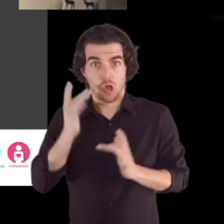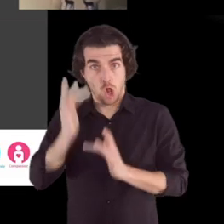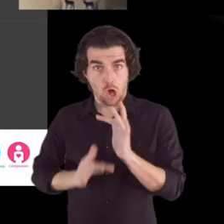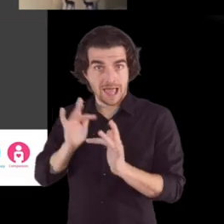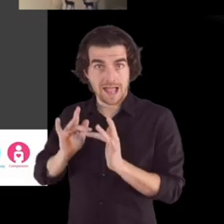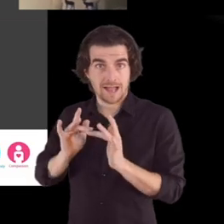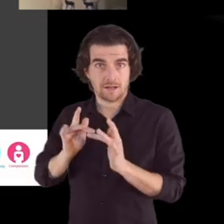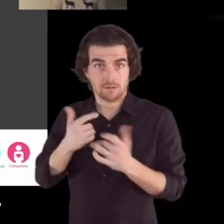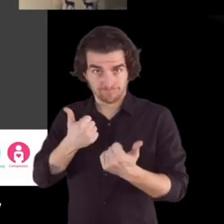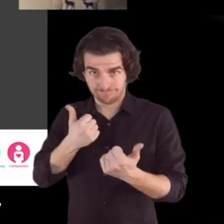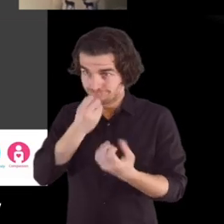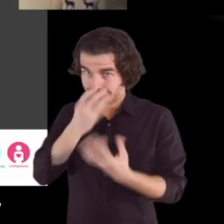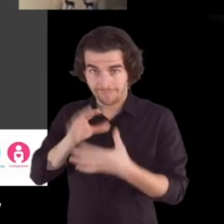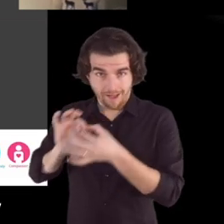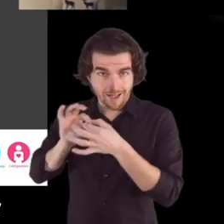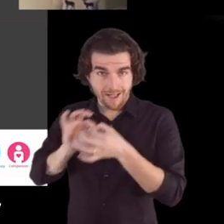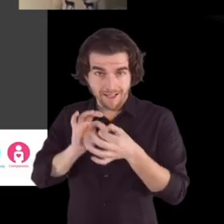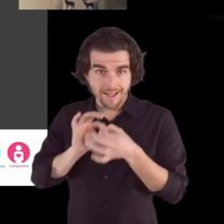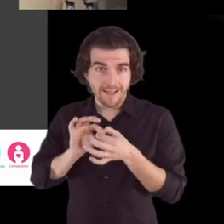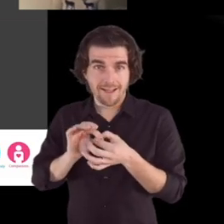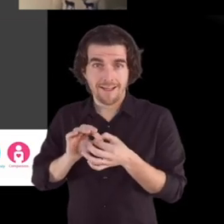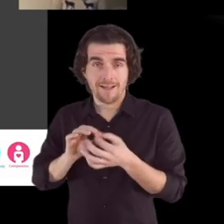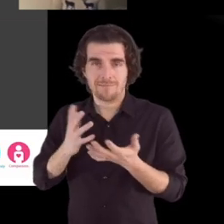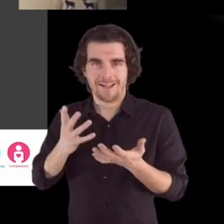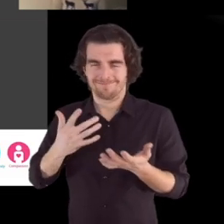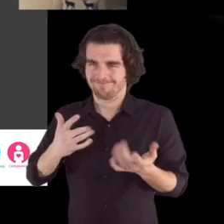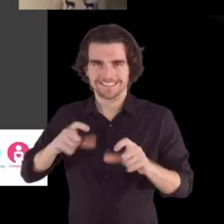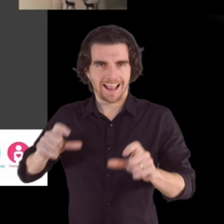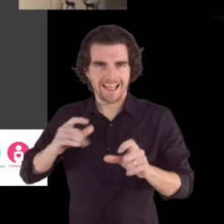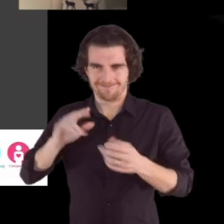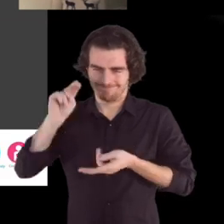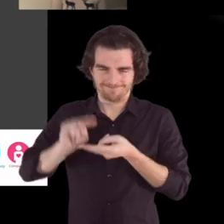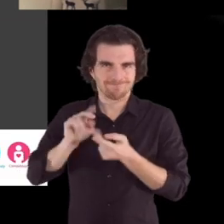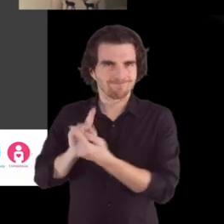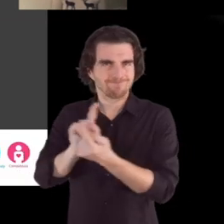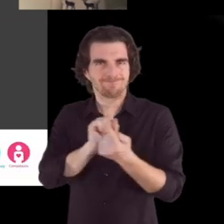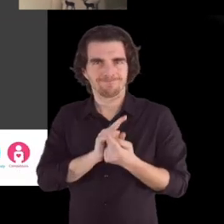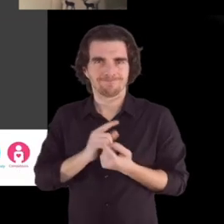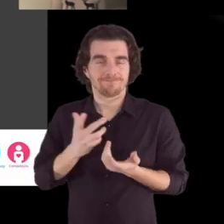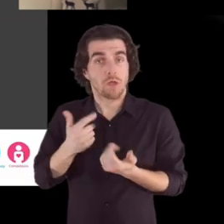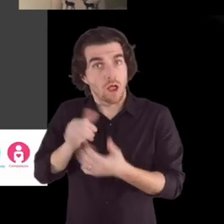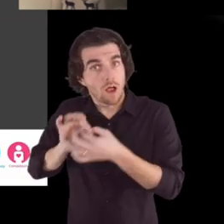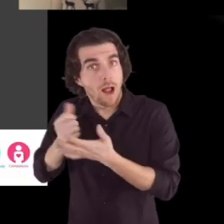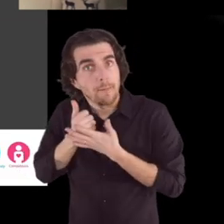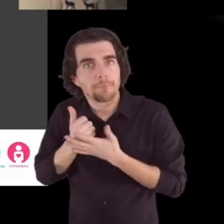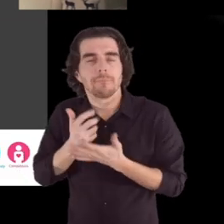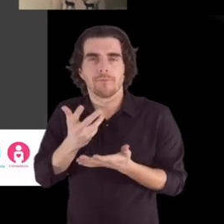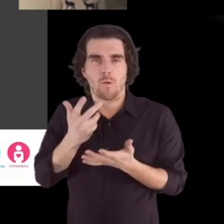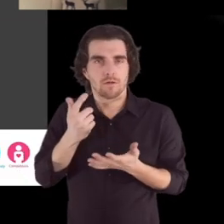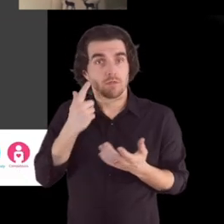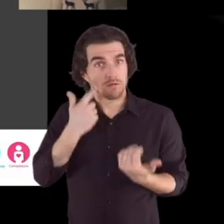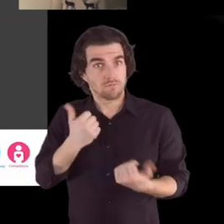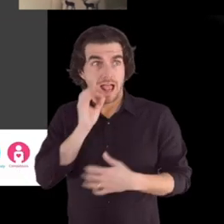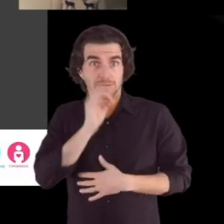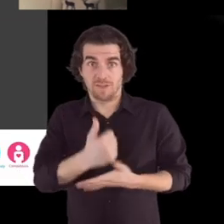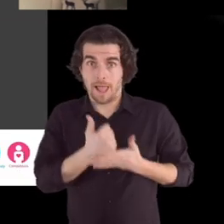much as possible. And even if that is online, you know, it's just great to have that sense of connection there. So it's reducing that isolation. and remembering that